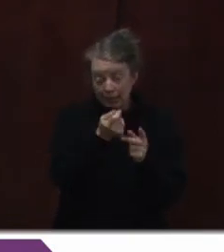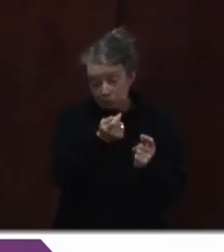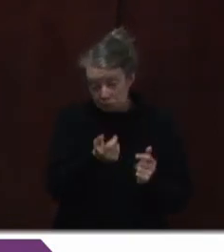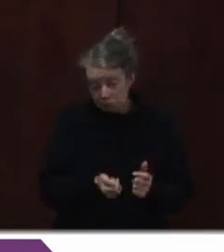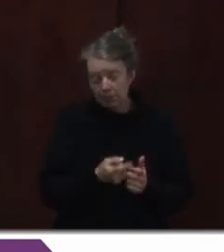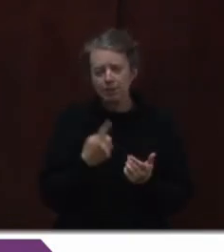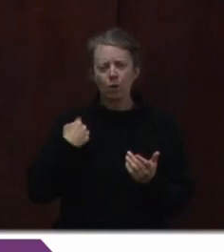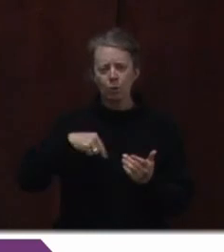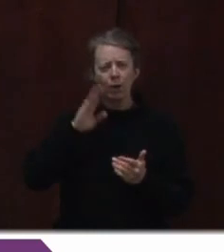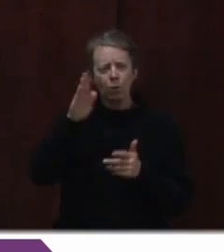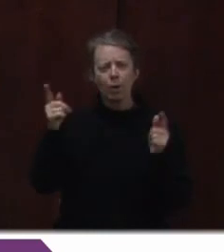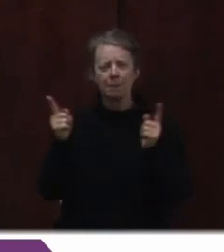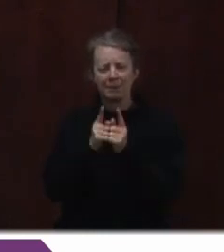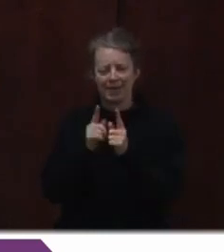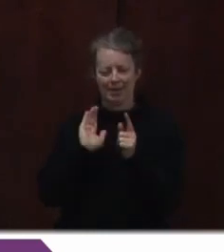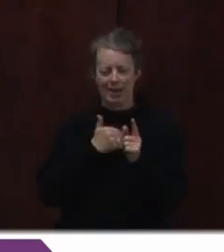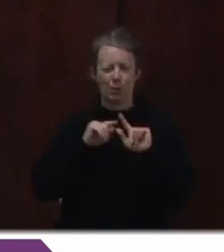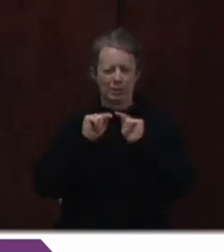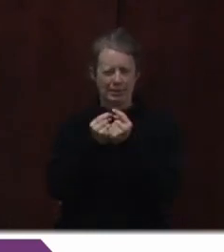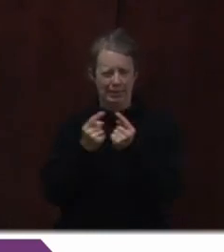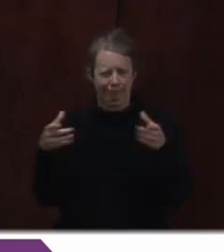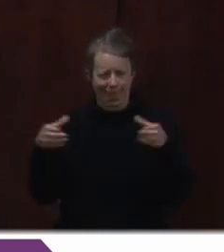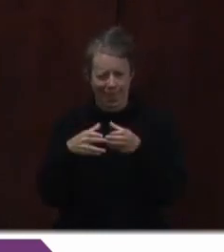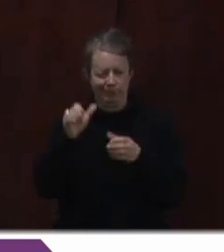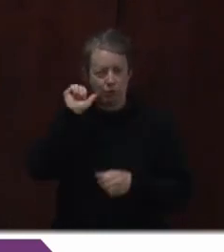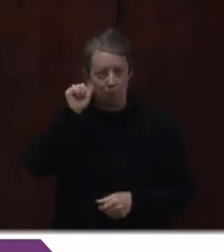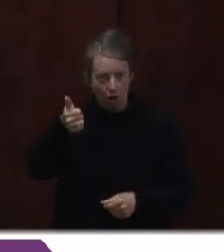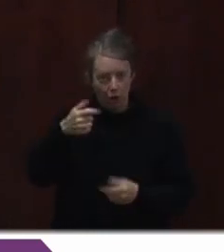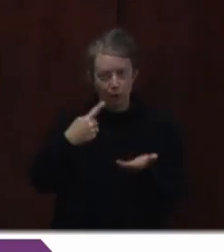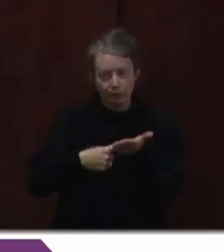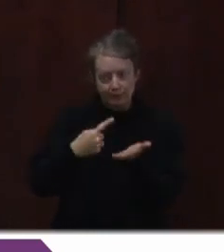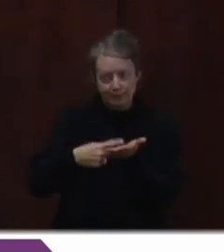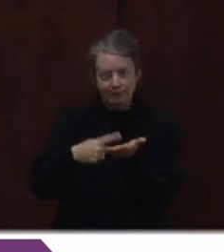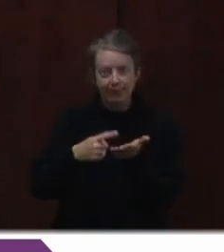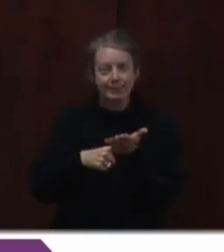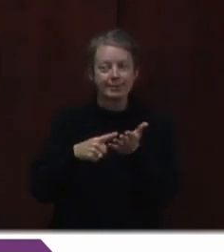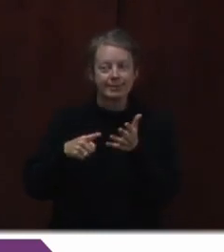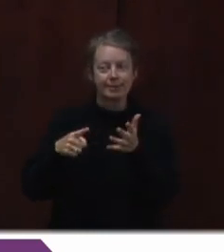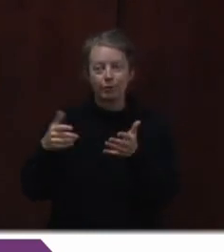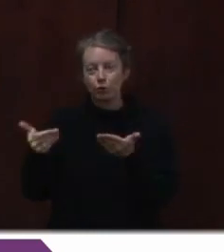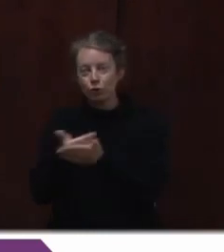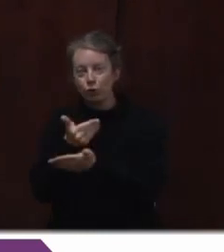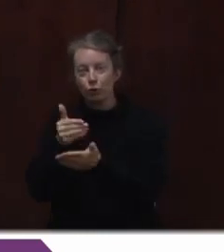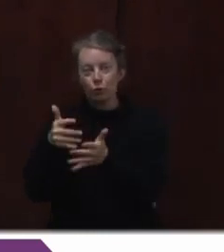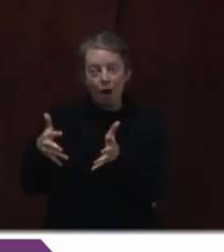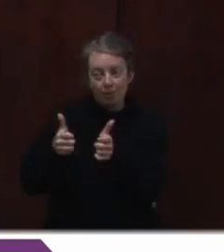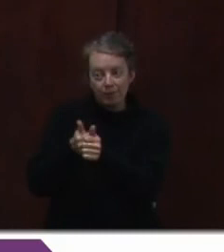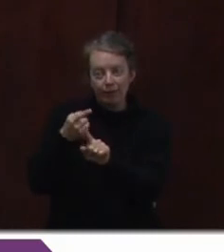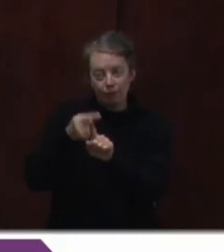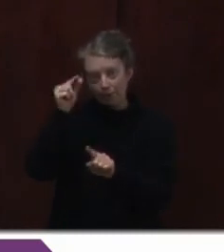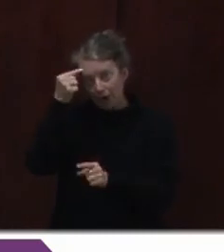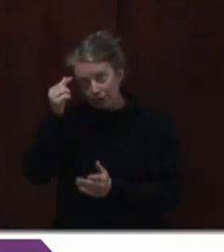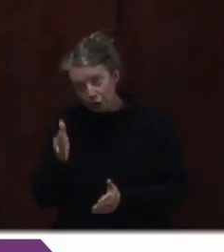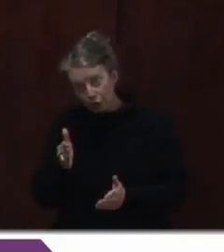those updates and that testing of the surge, and then determine when we can open.